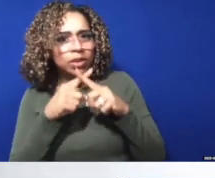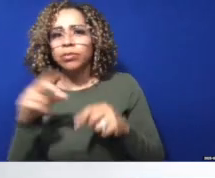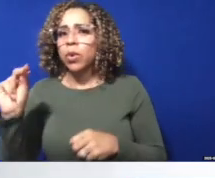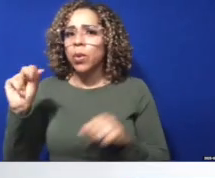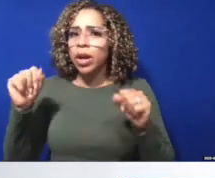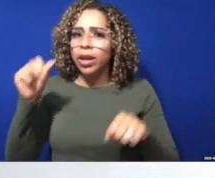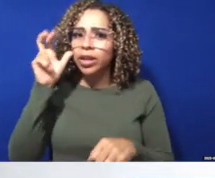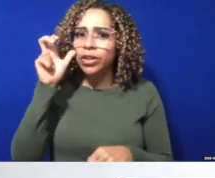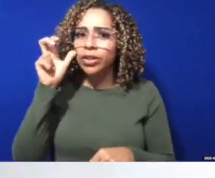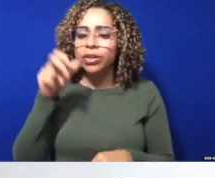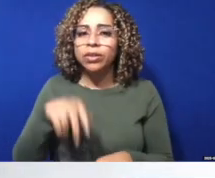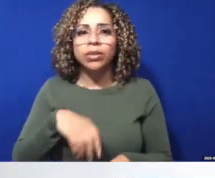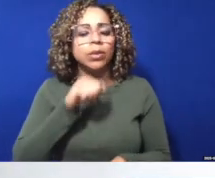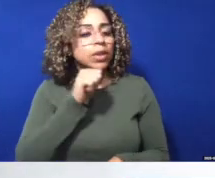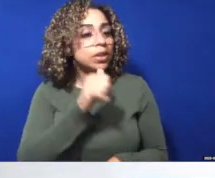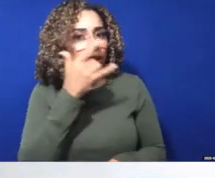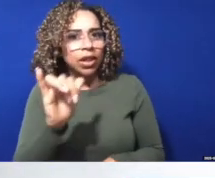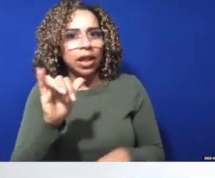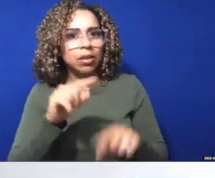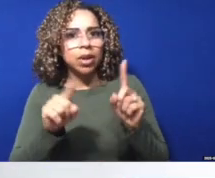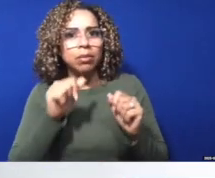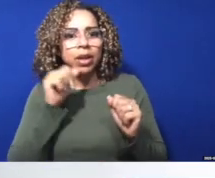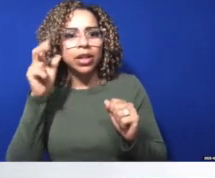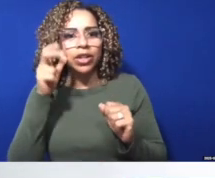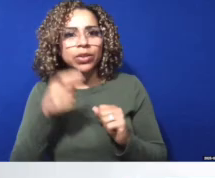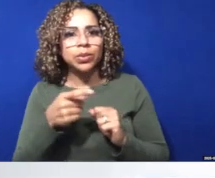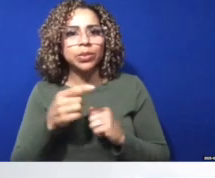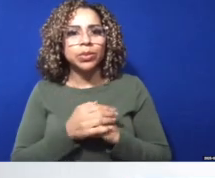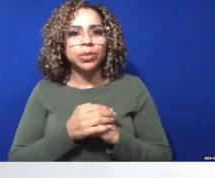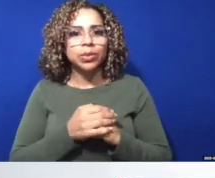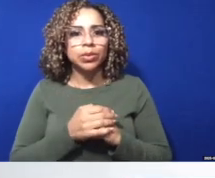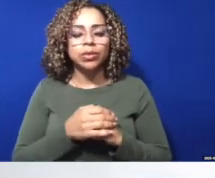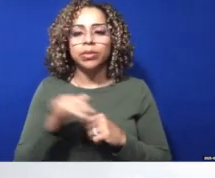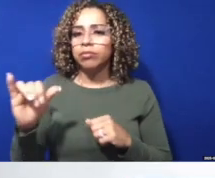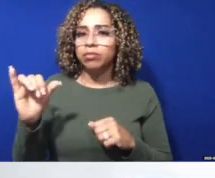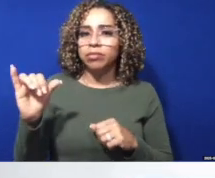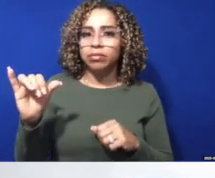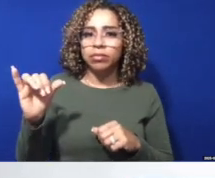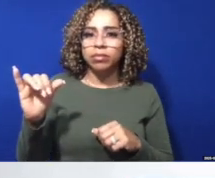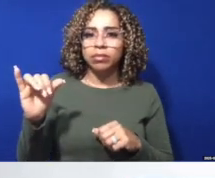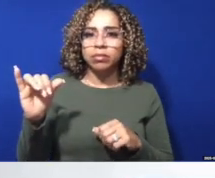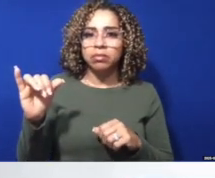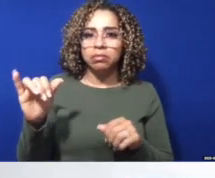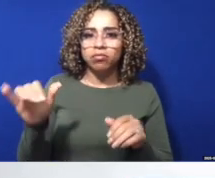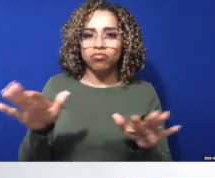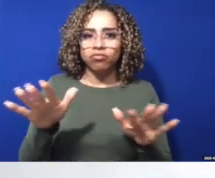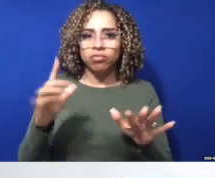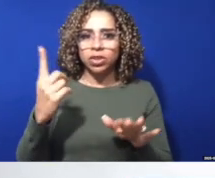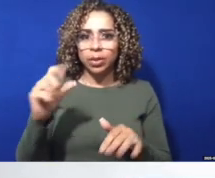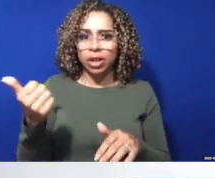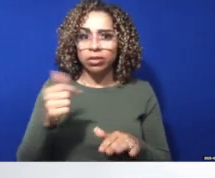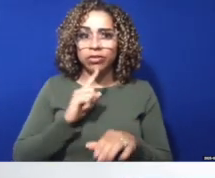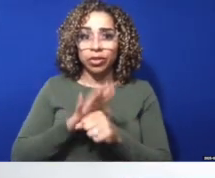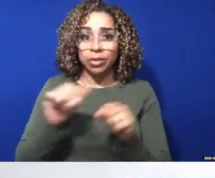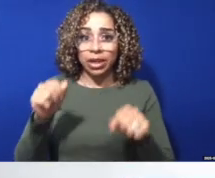Doesn't look like you are, but I'm not hearing you. Could I get someone else to confirm that they hear